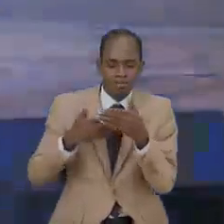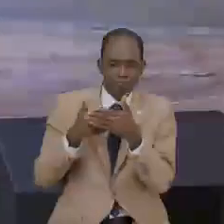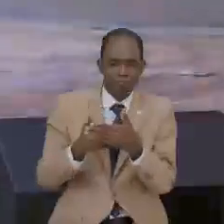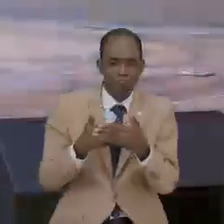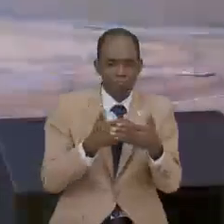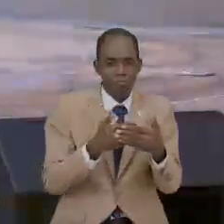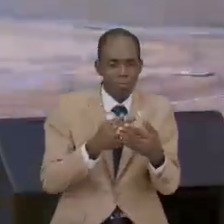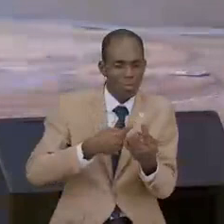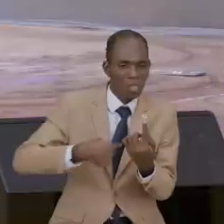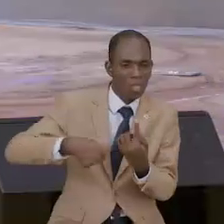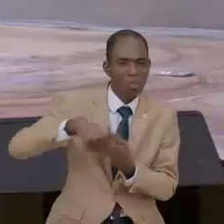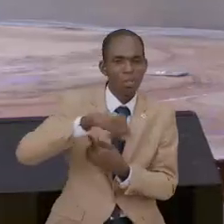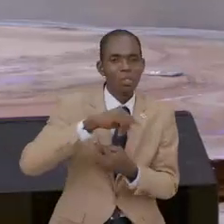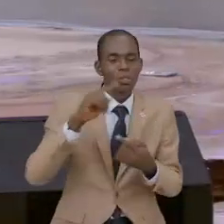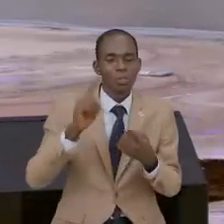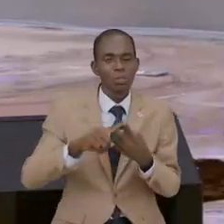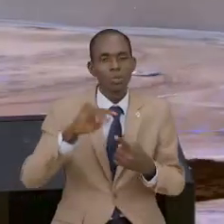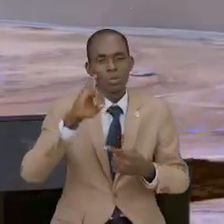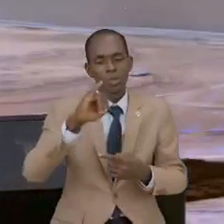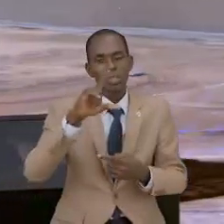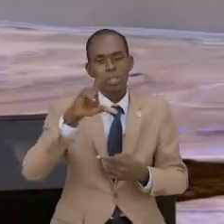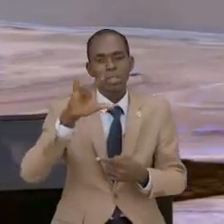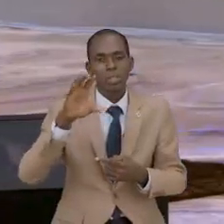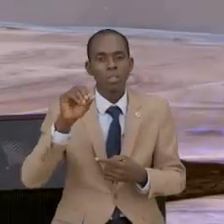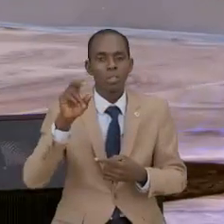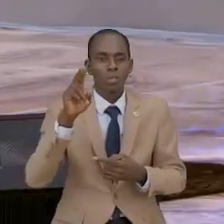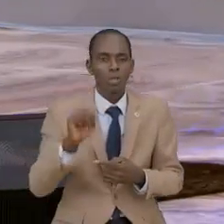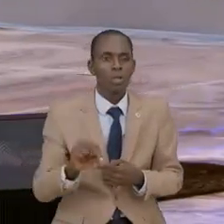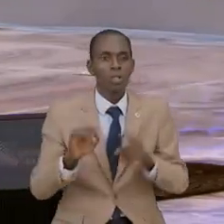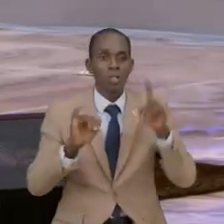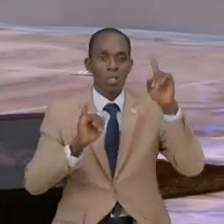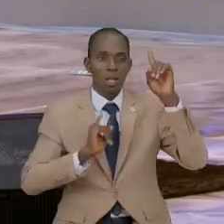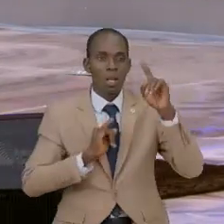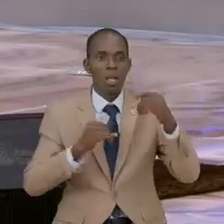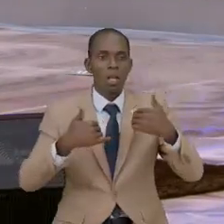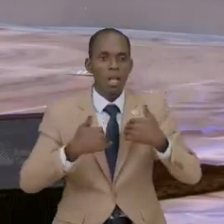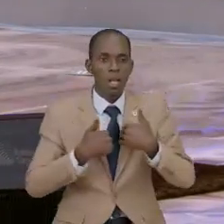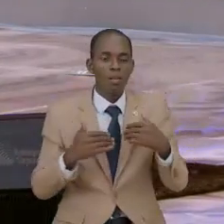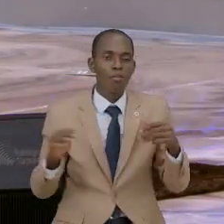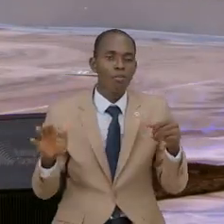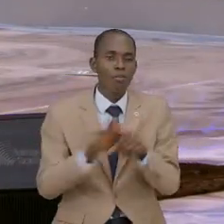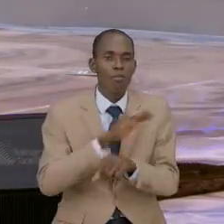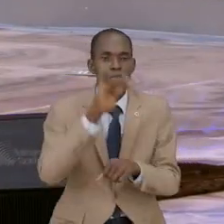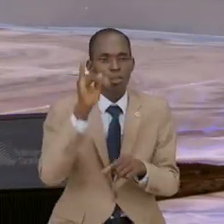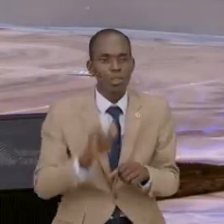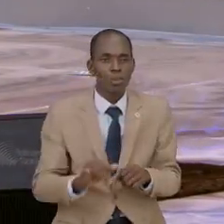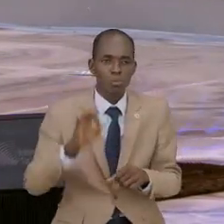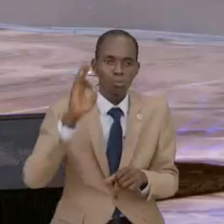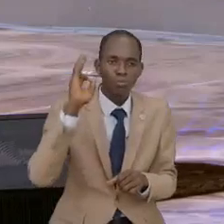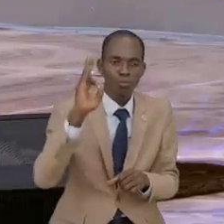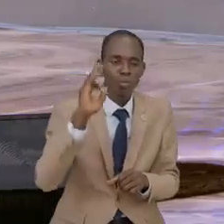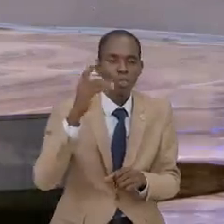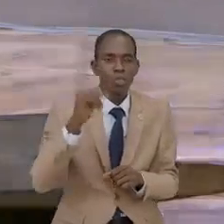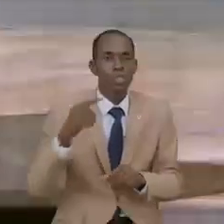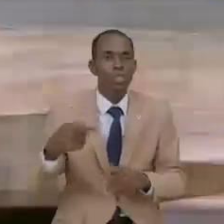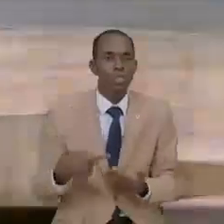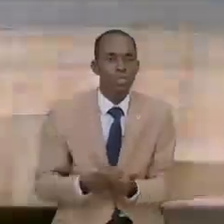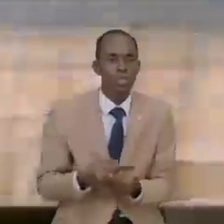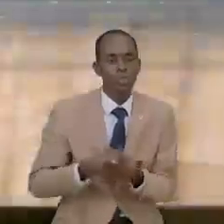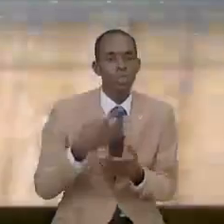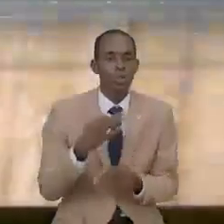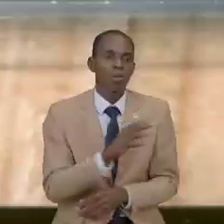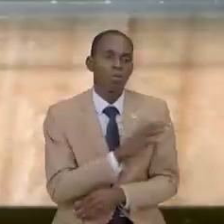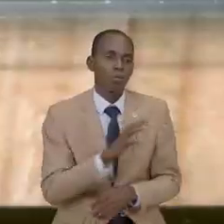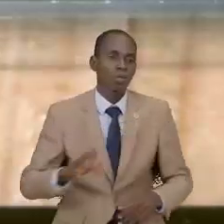unto Illyricum, I have fully preached the gospel of